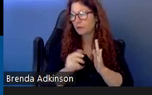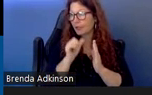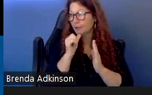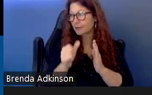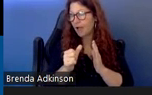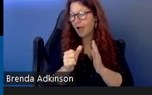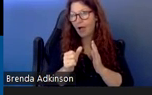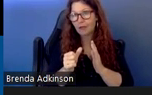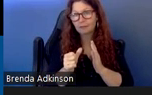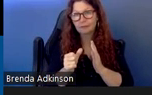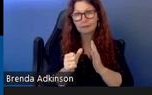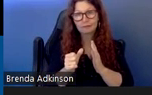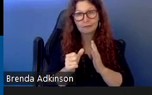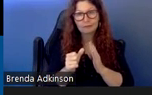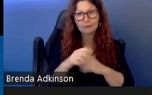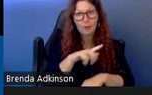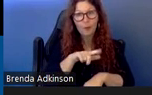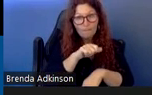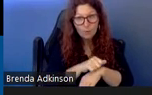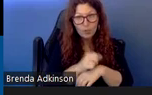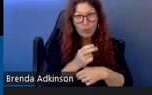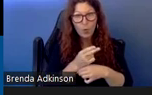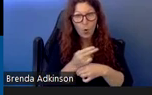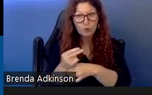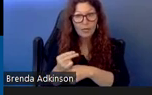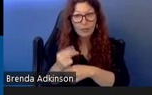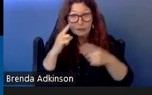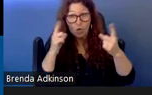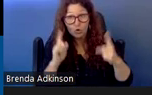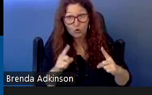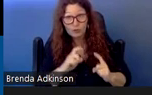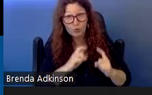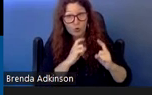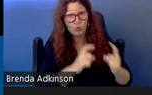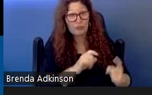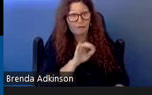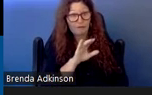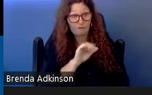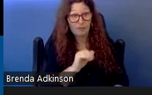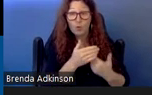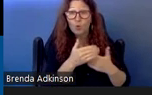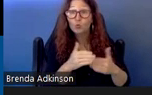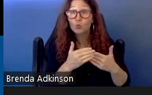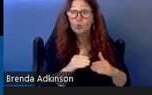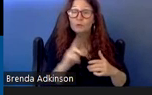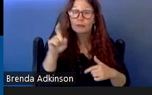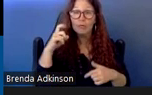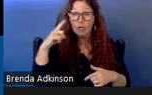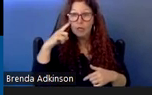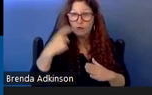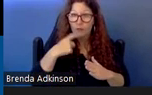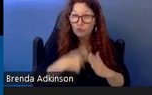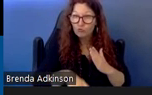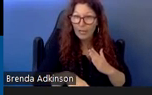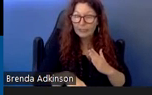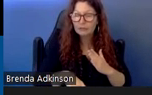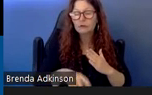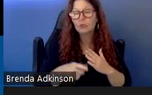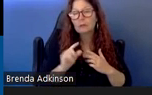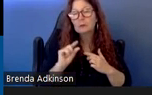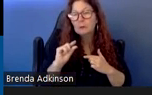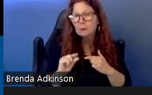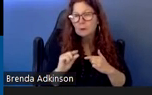Hotels agree to give FEMA rooms at the GSA rate or some percentage above the GSA rate